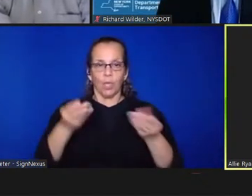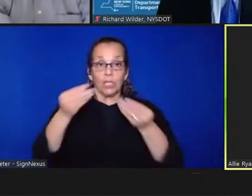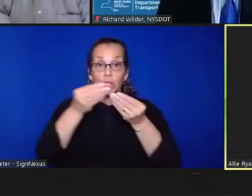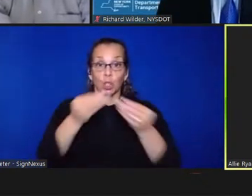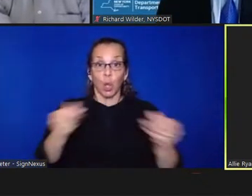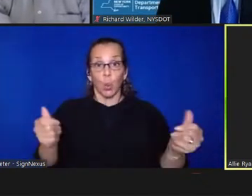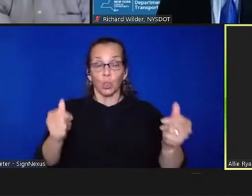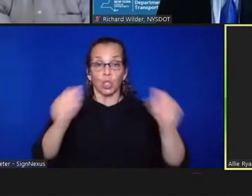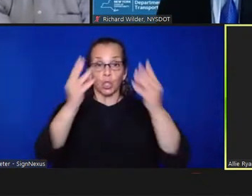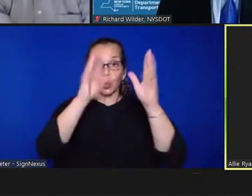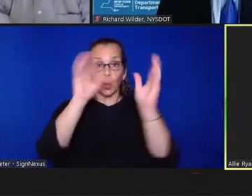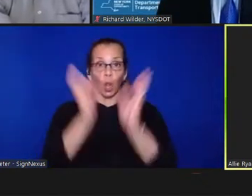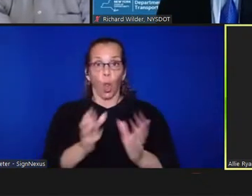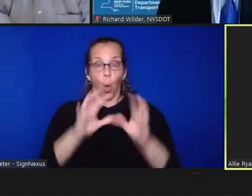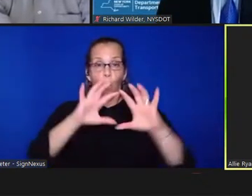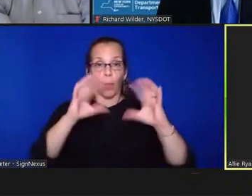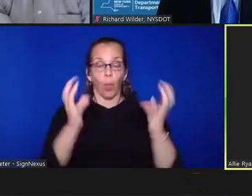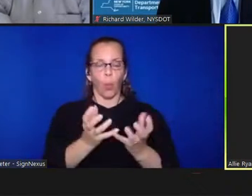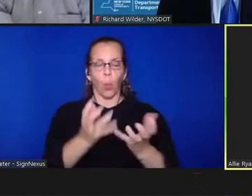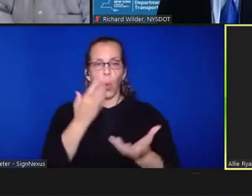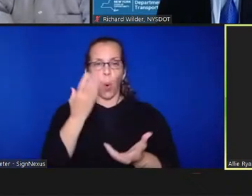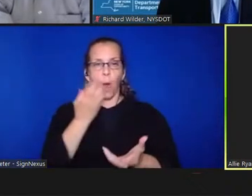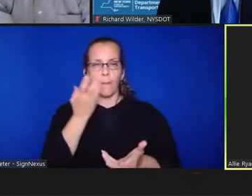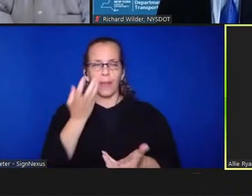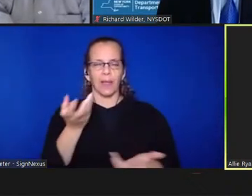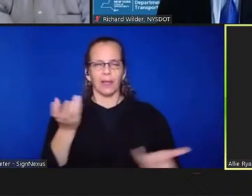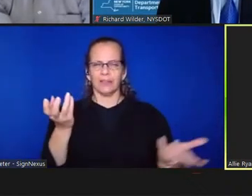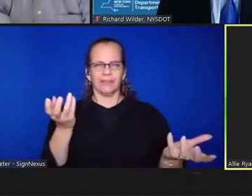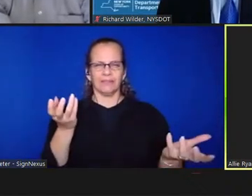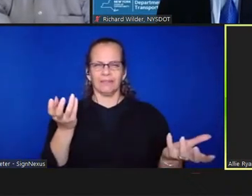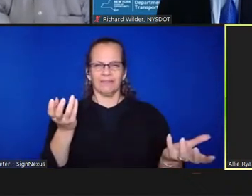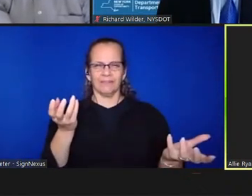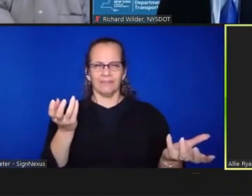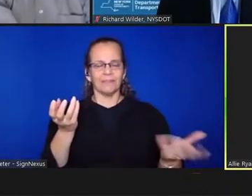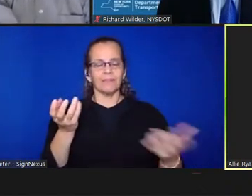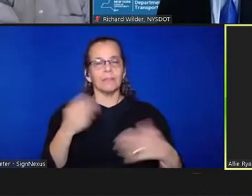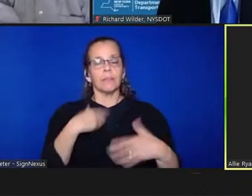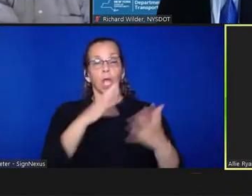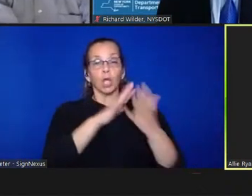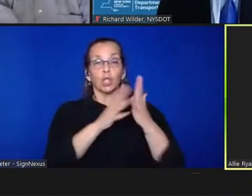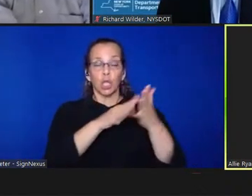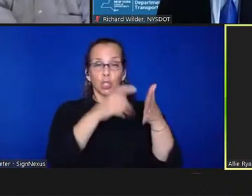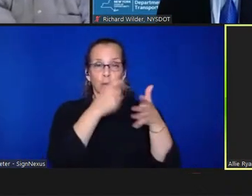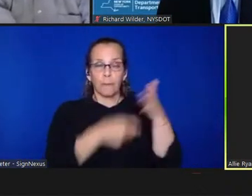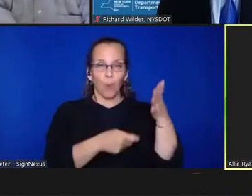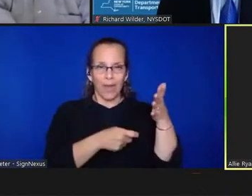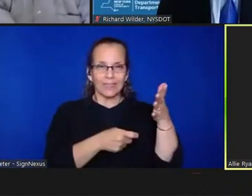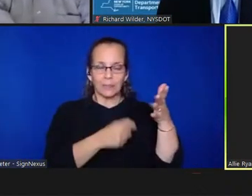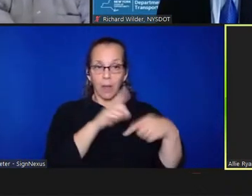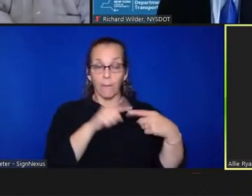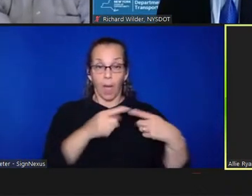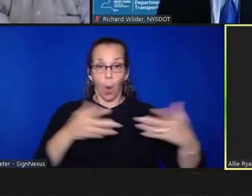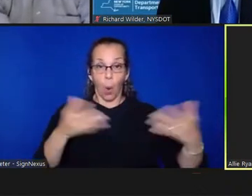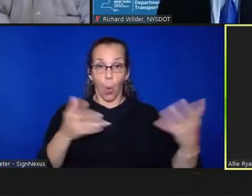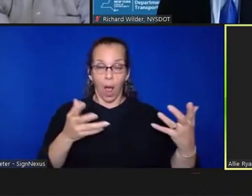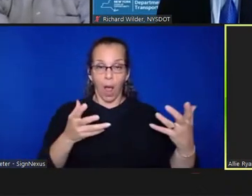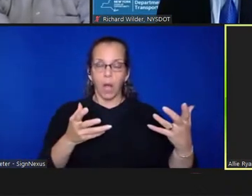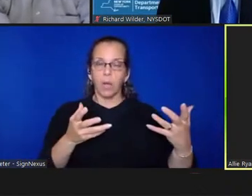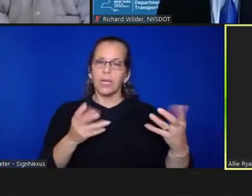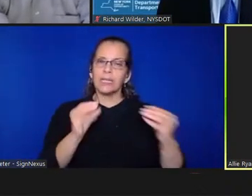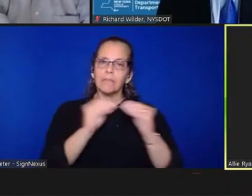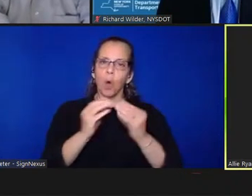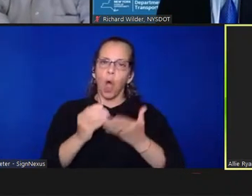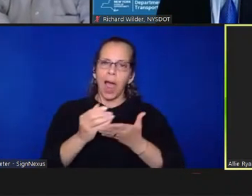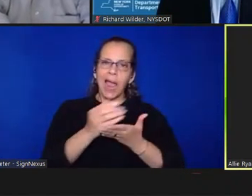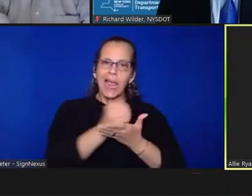naive and anti-new Yorker congestion pricing is really about creating a new income stream for the MTA